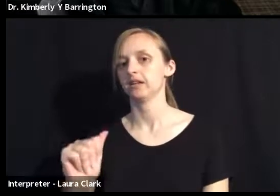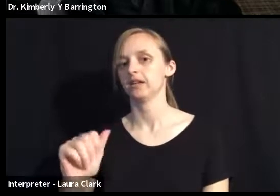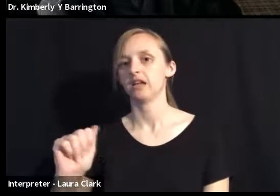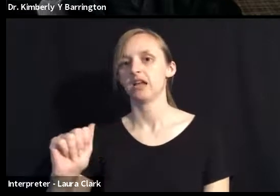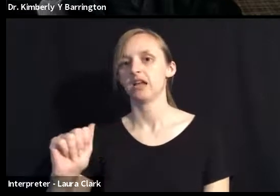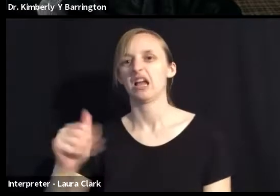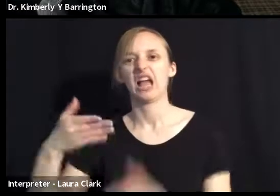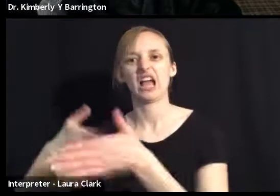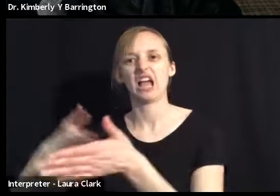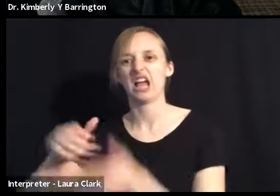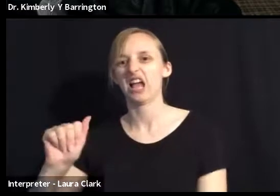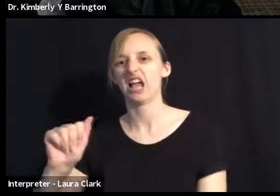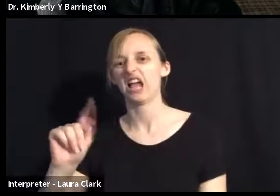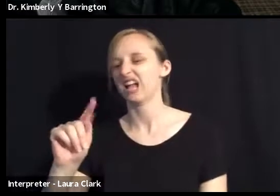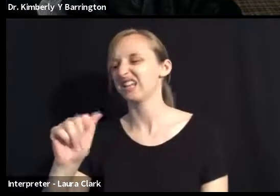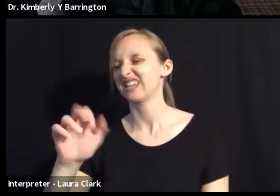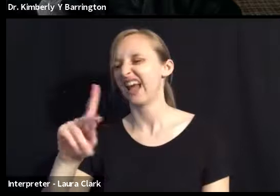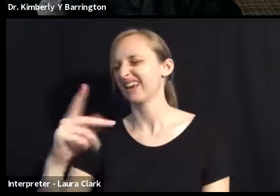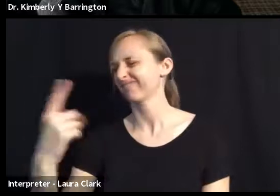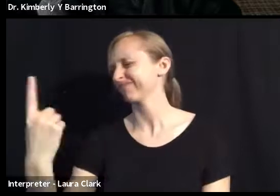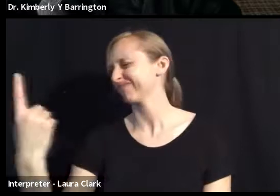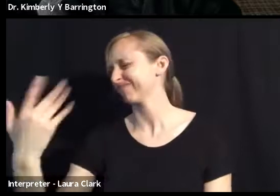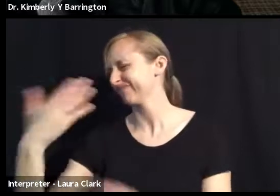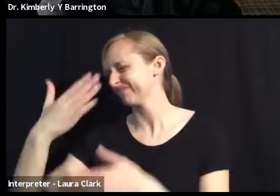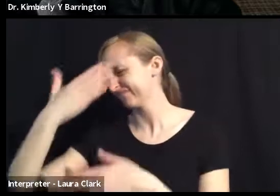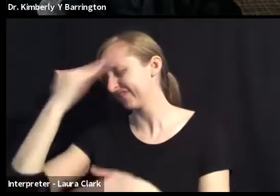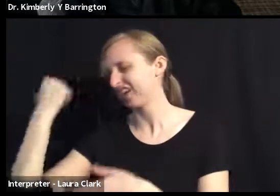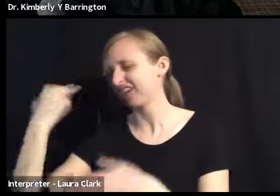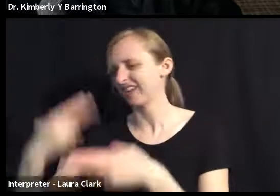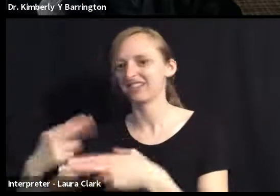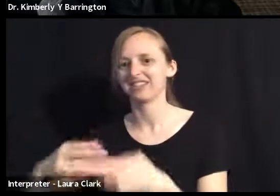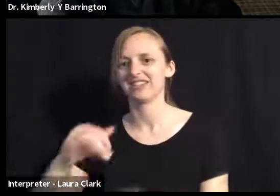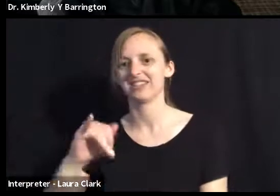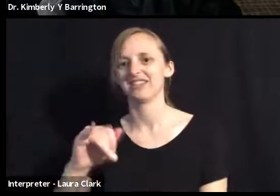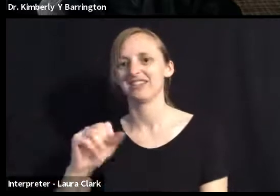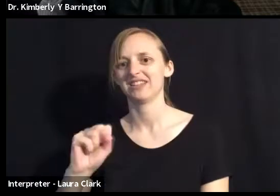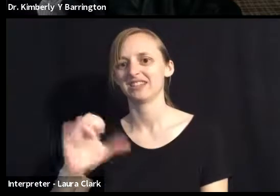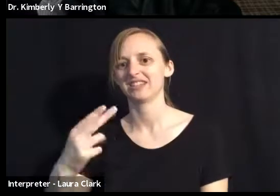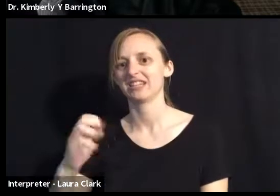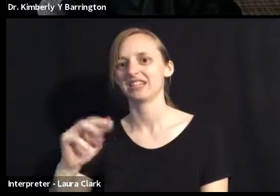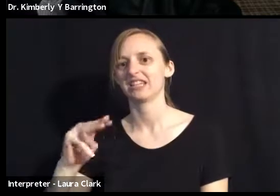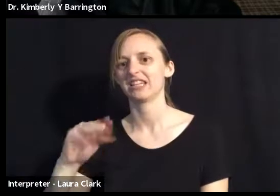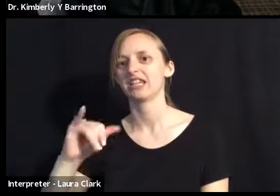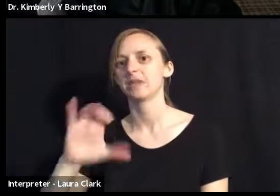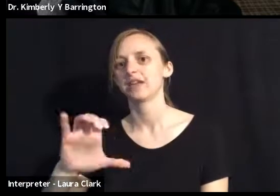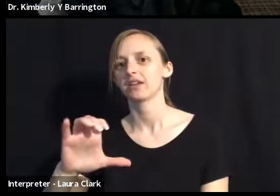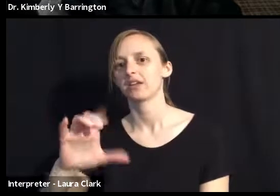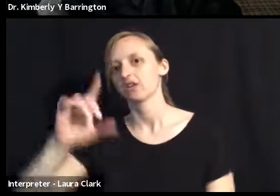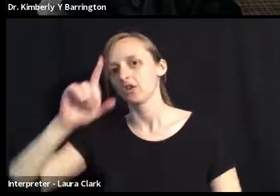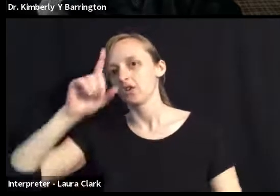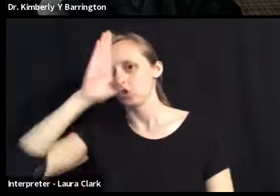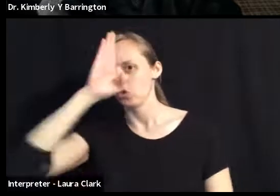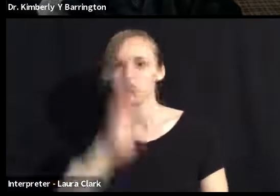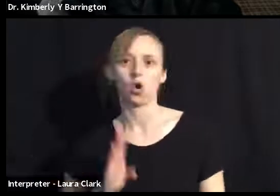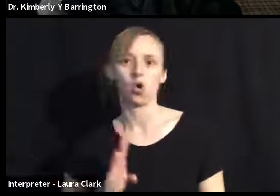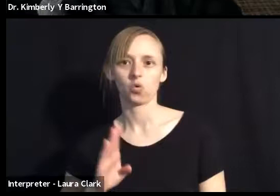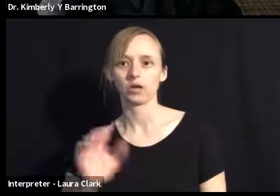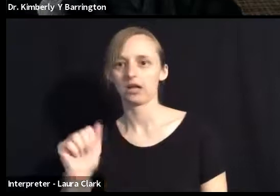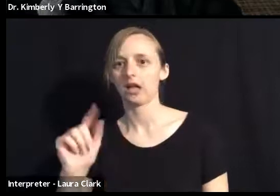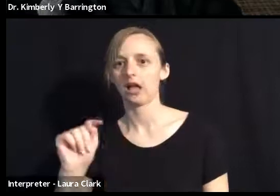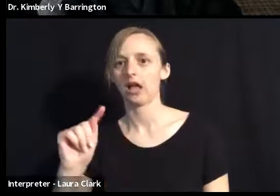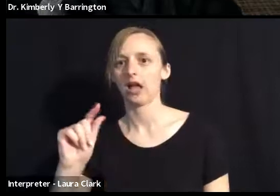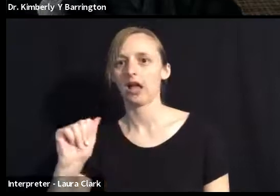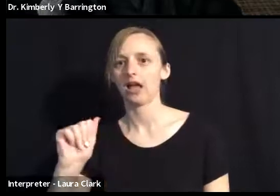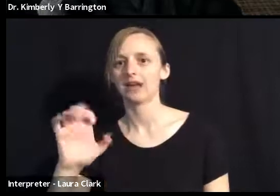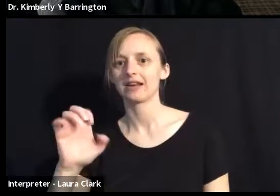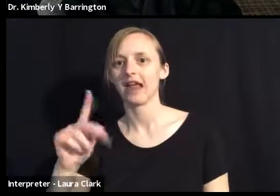It wasn't a ischemic stroke attack or something like that. So I heard that was a